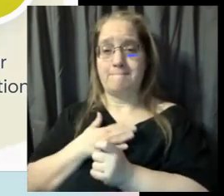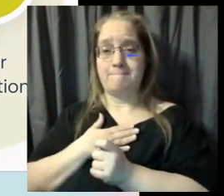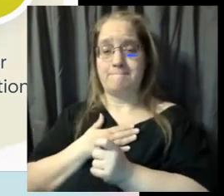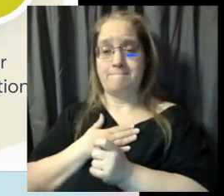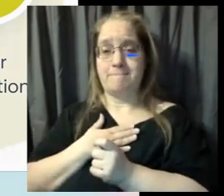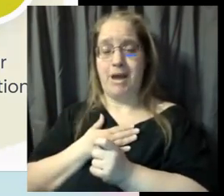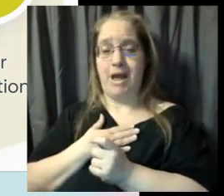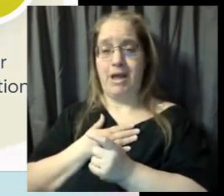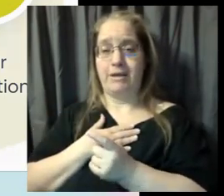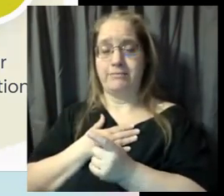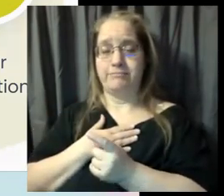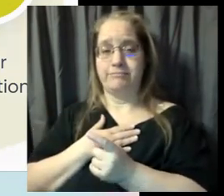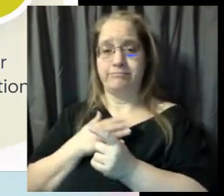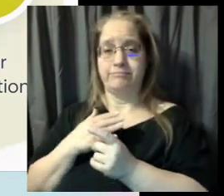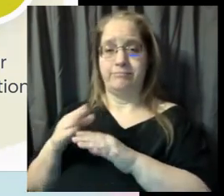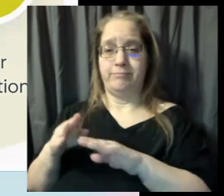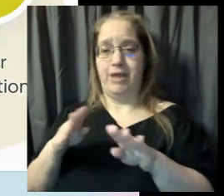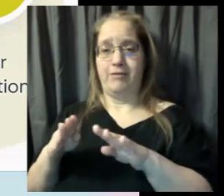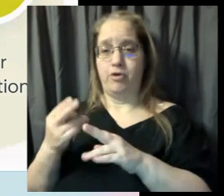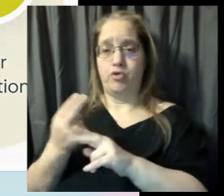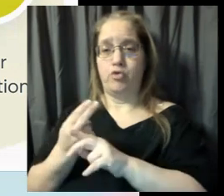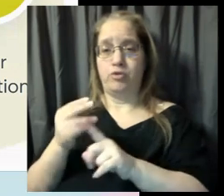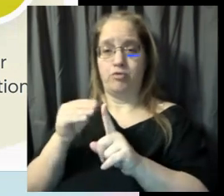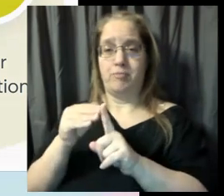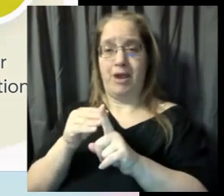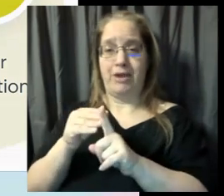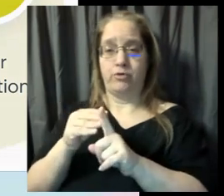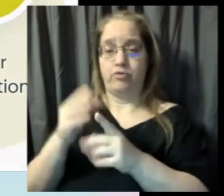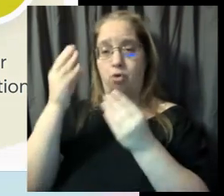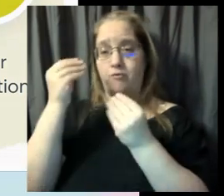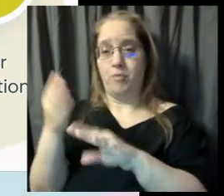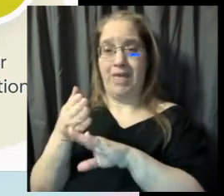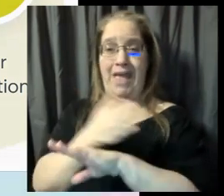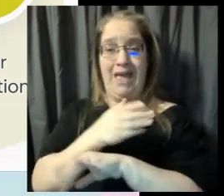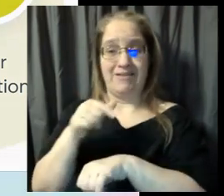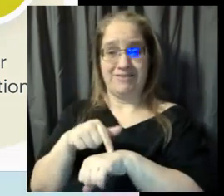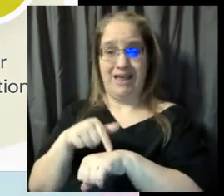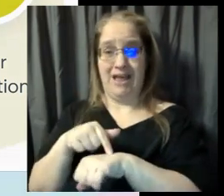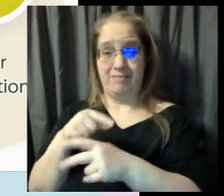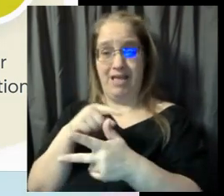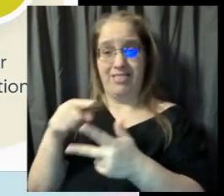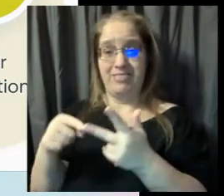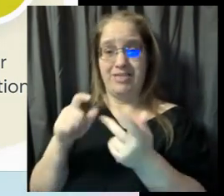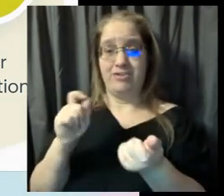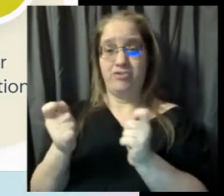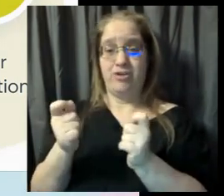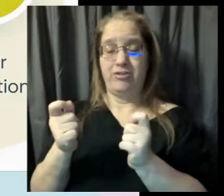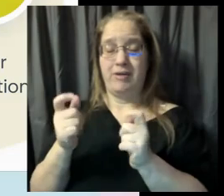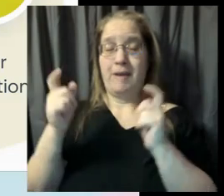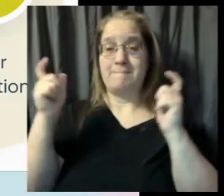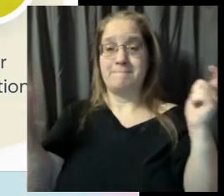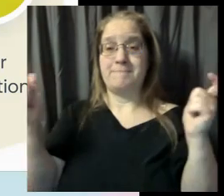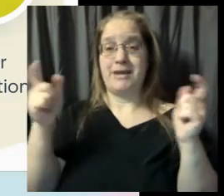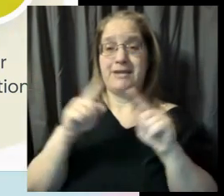using reminders or practicing situations with them ahead of time. These changes can help make a big difference in helping your child